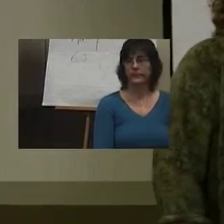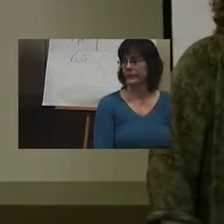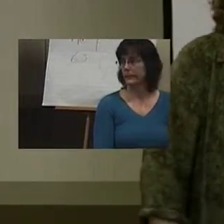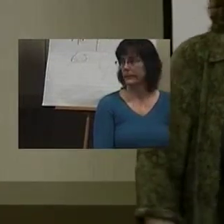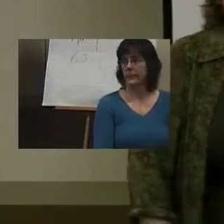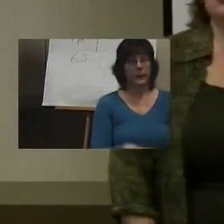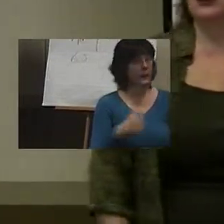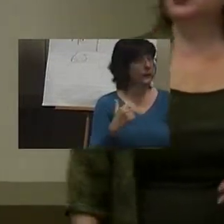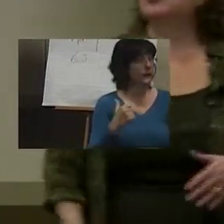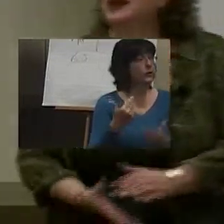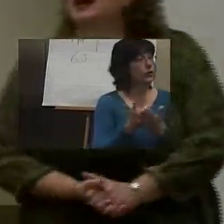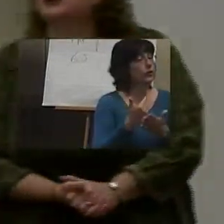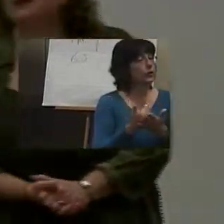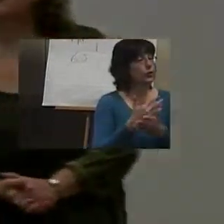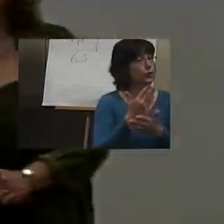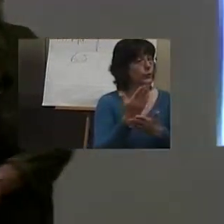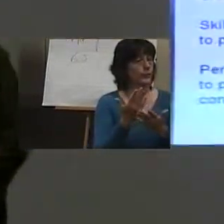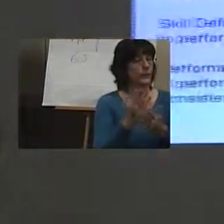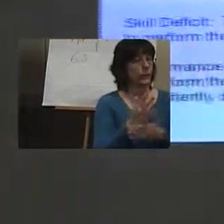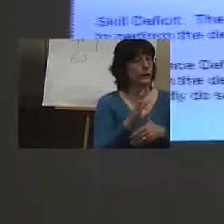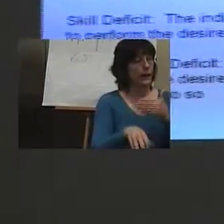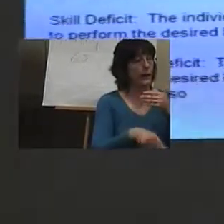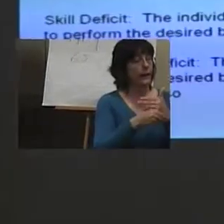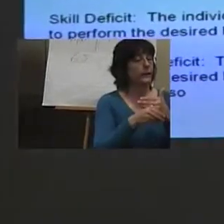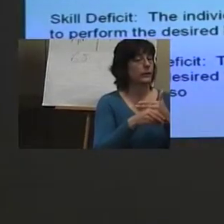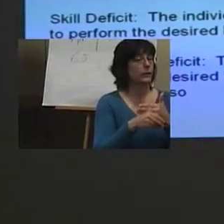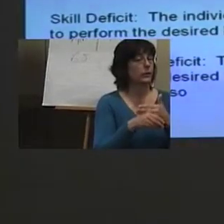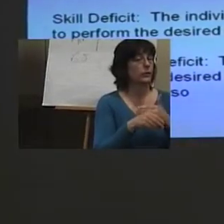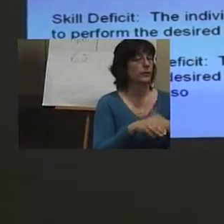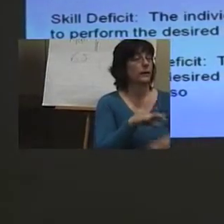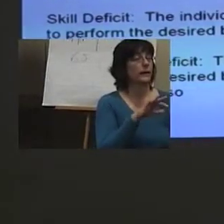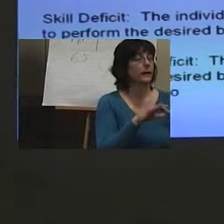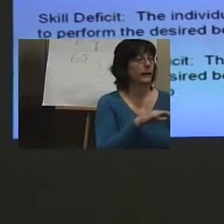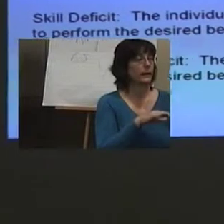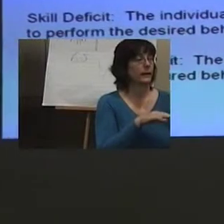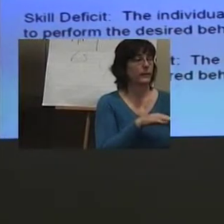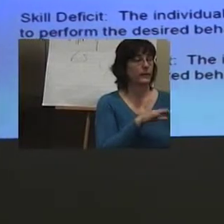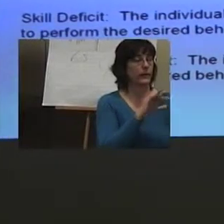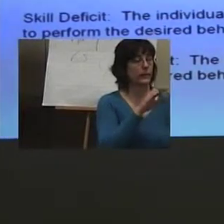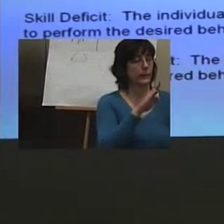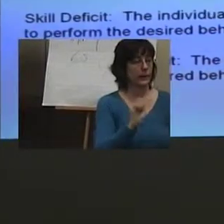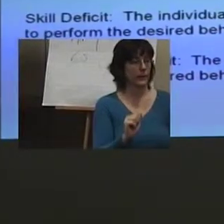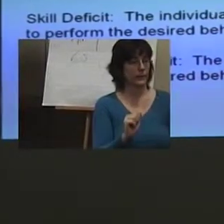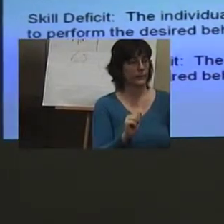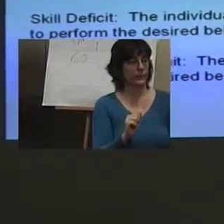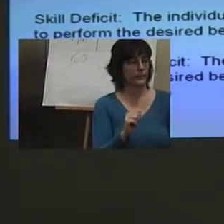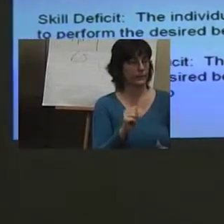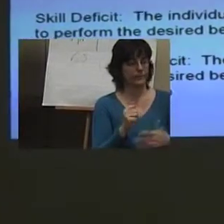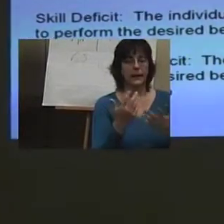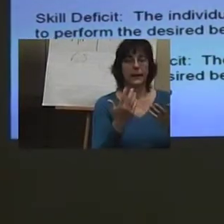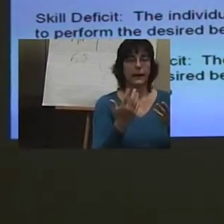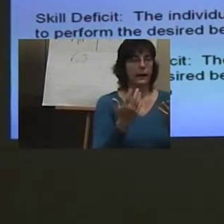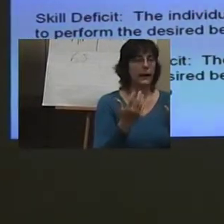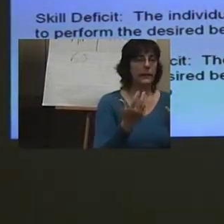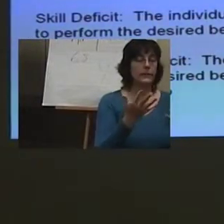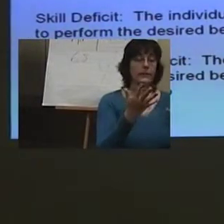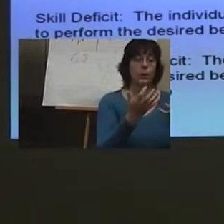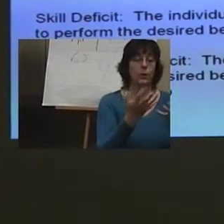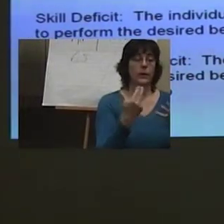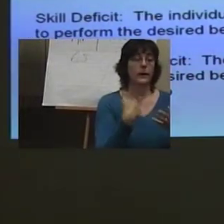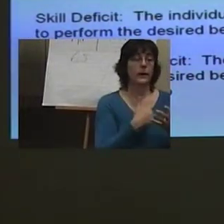Now this is something new that's been added to the functional behavioral assessments in Illinois in the last couple of years, is they want us to